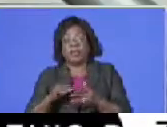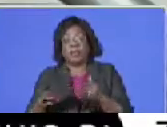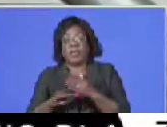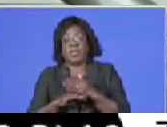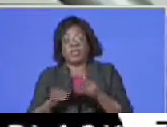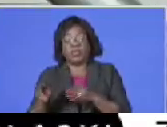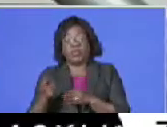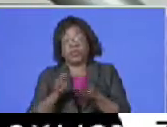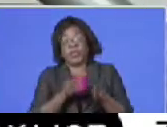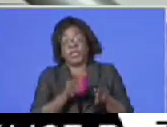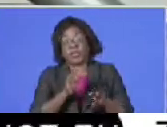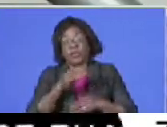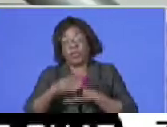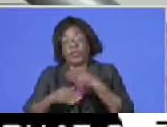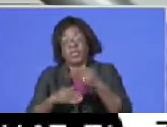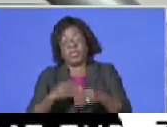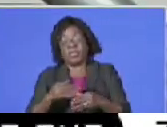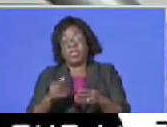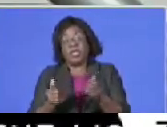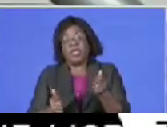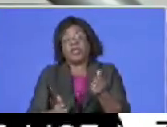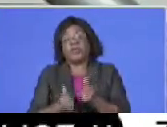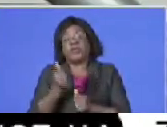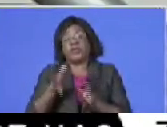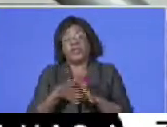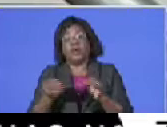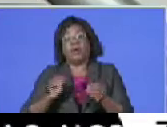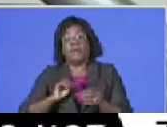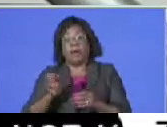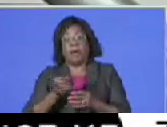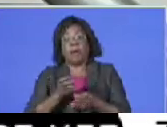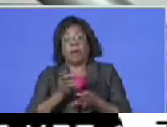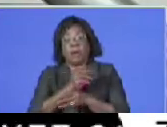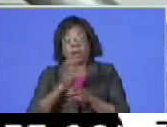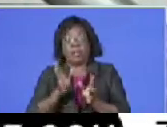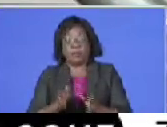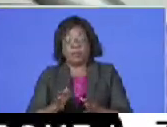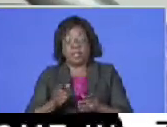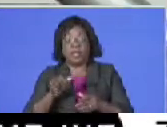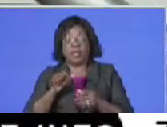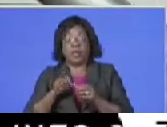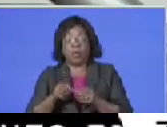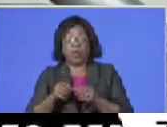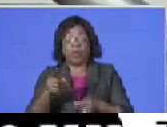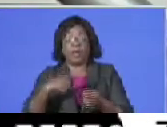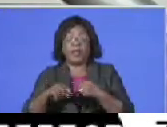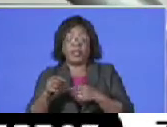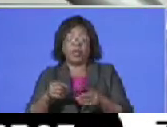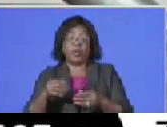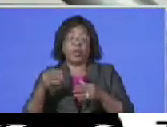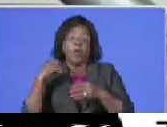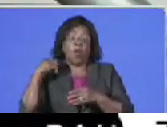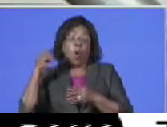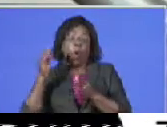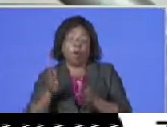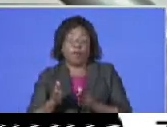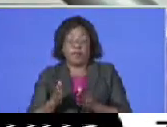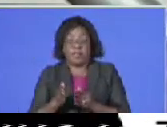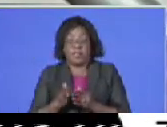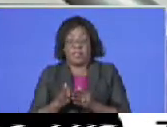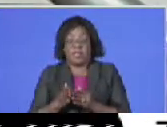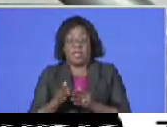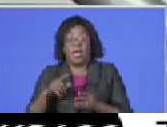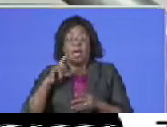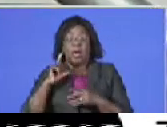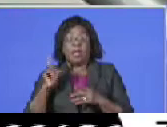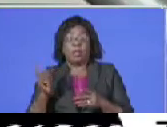process. The majority of our clients, they no longer come into the physical office, per se. A